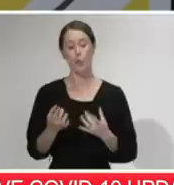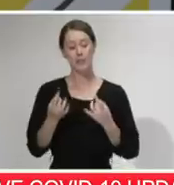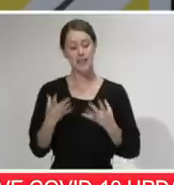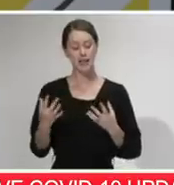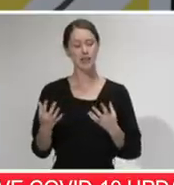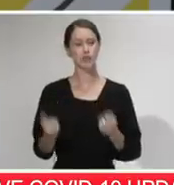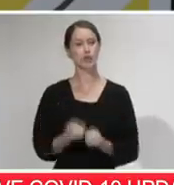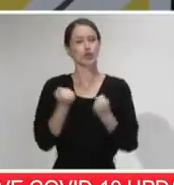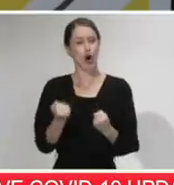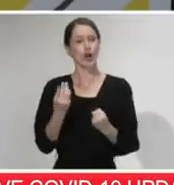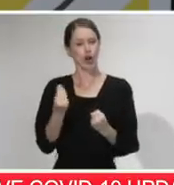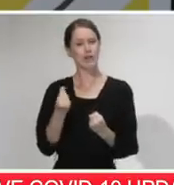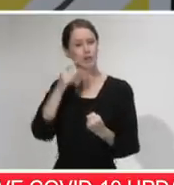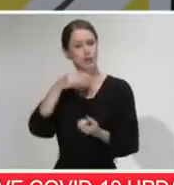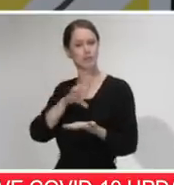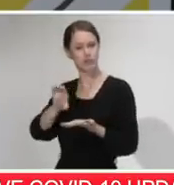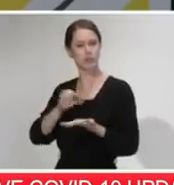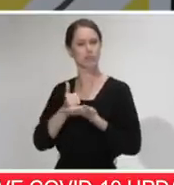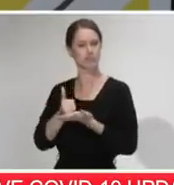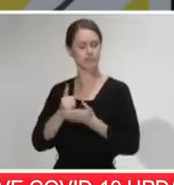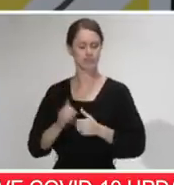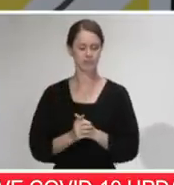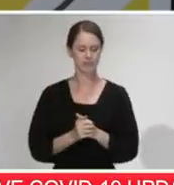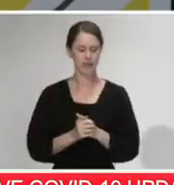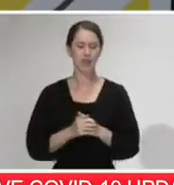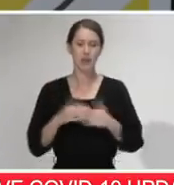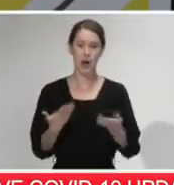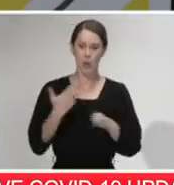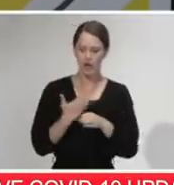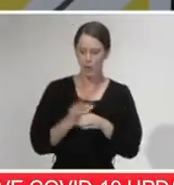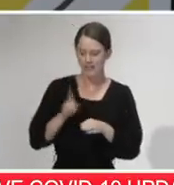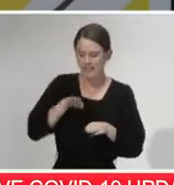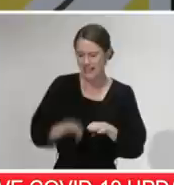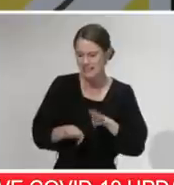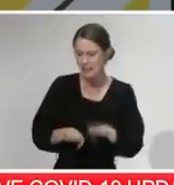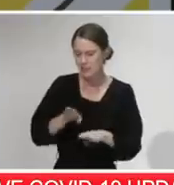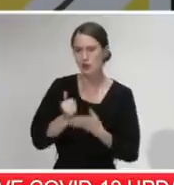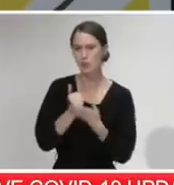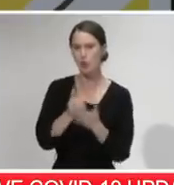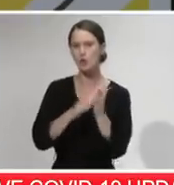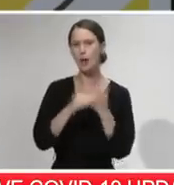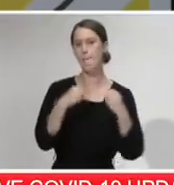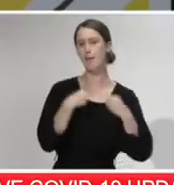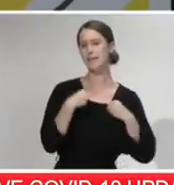strong starting position. We are continuing to work on the next stages of our support for New Zealand